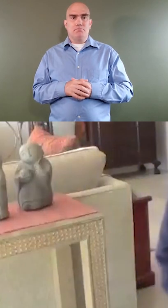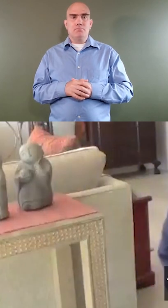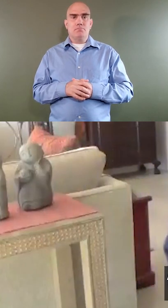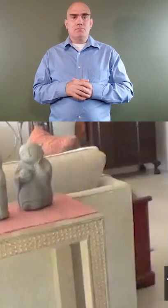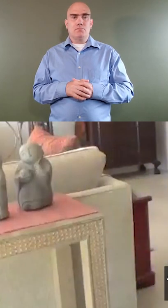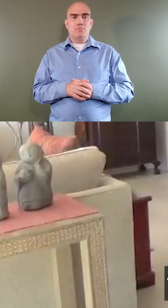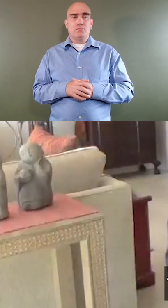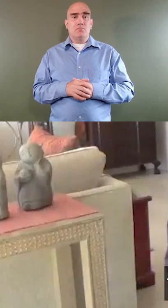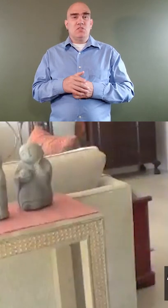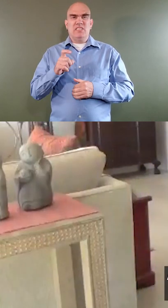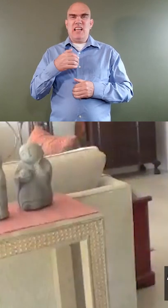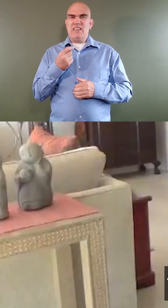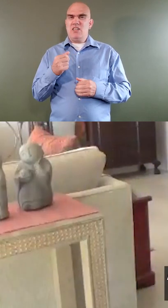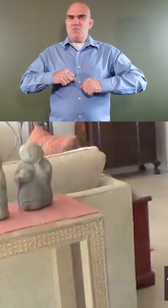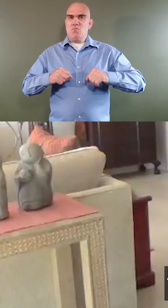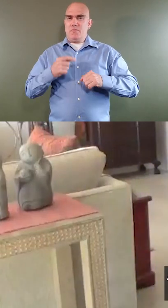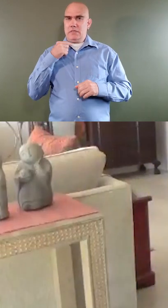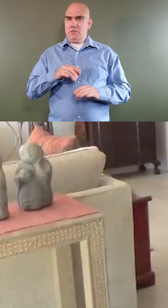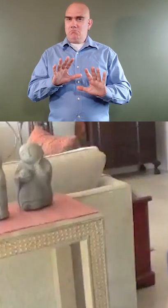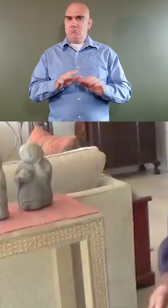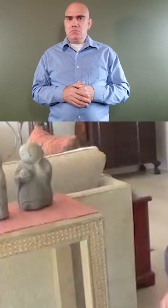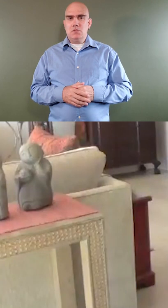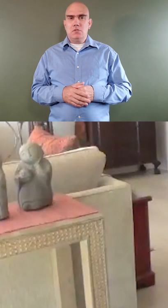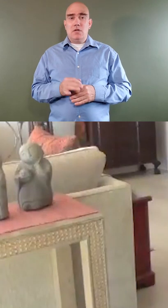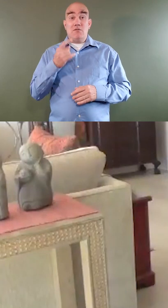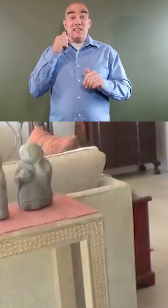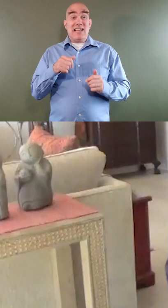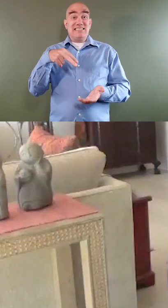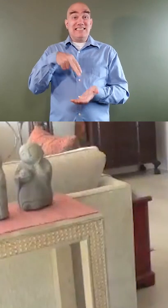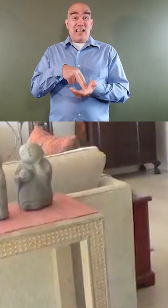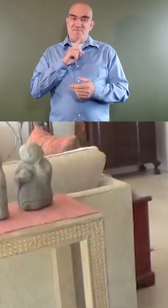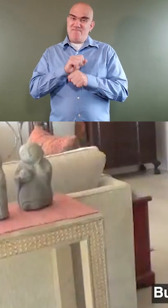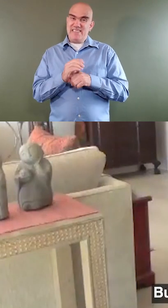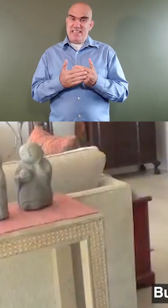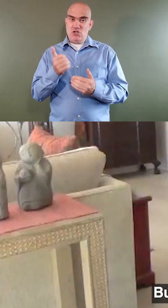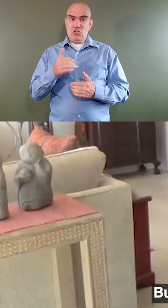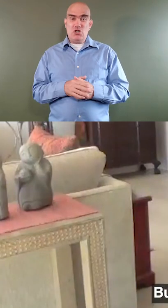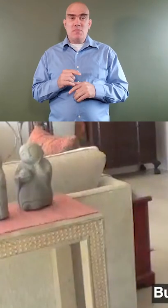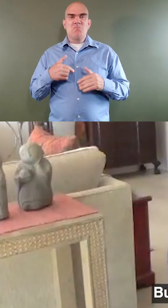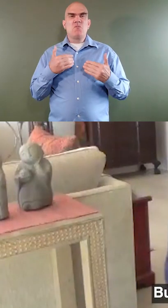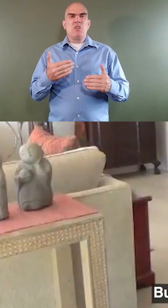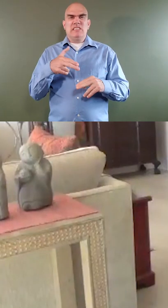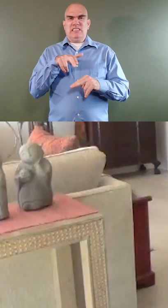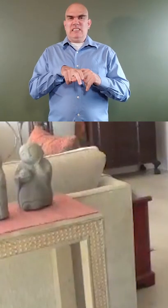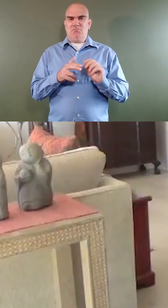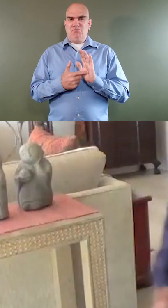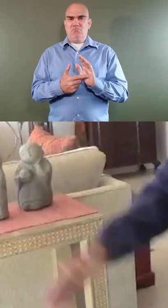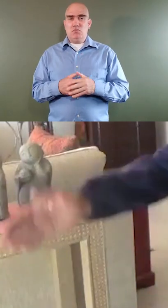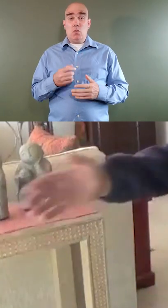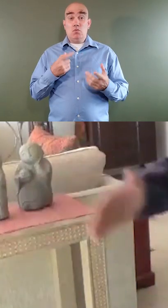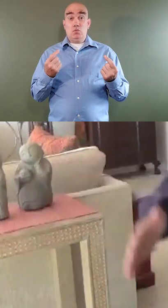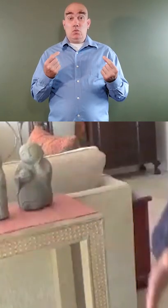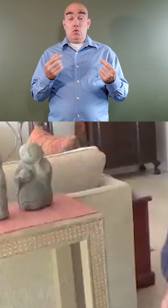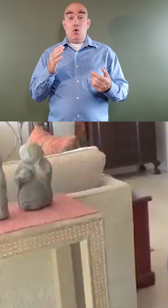And you need to have a little bit of room to do this. And if you can stand up, it's actually easier. But I'm going to do it sitting down. So what we're going to